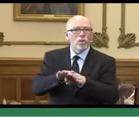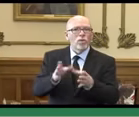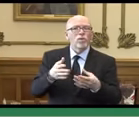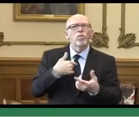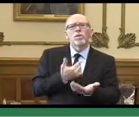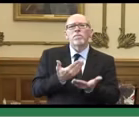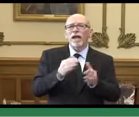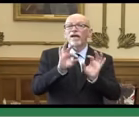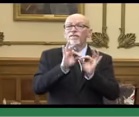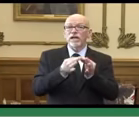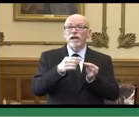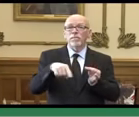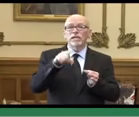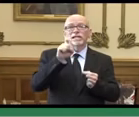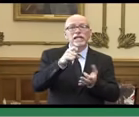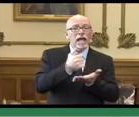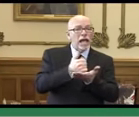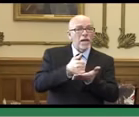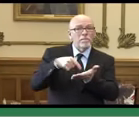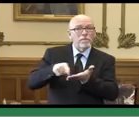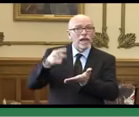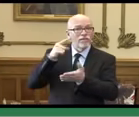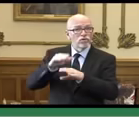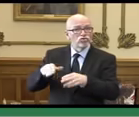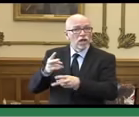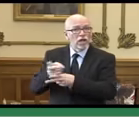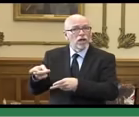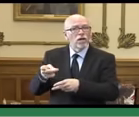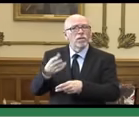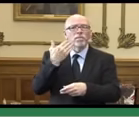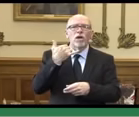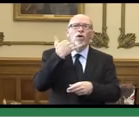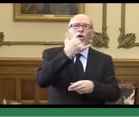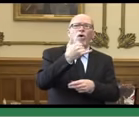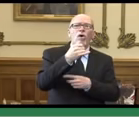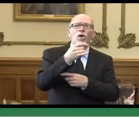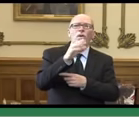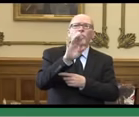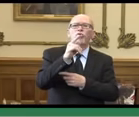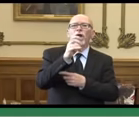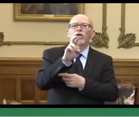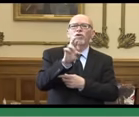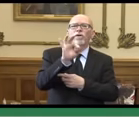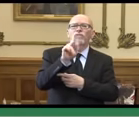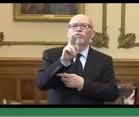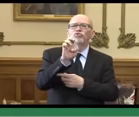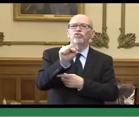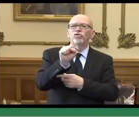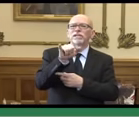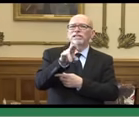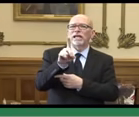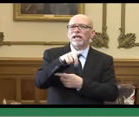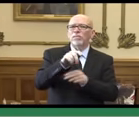that families who need help finding or paying for child care call Brighter Futures Indiana at